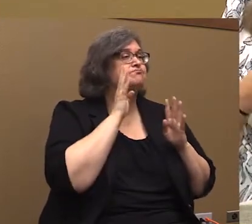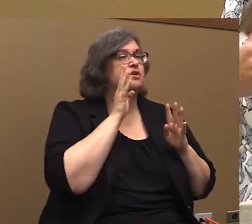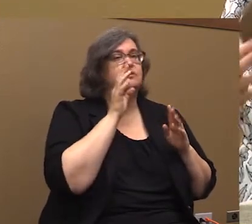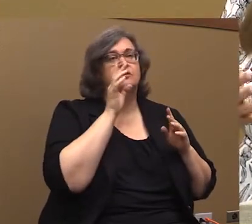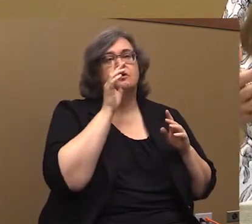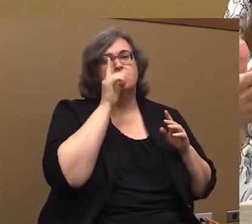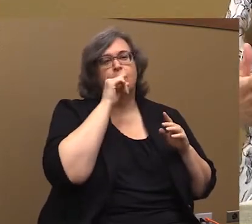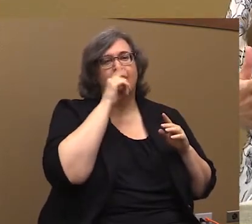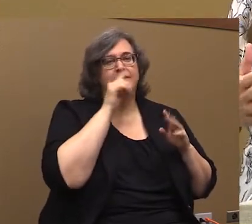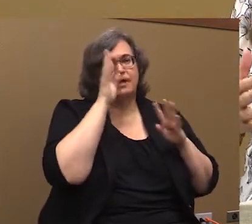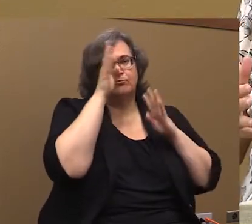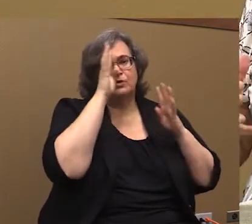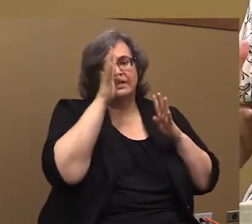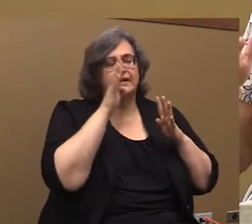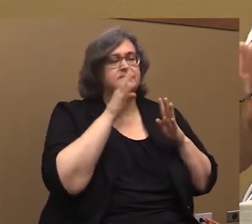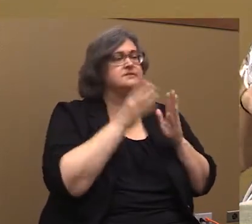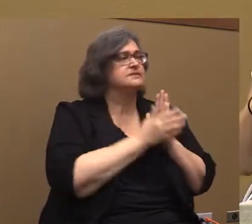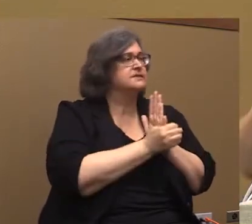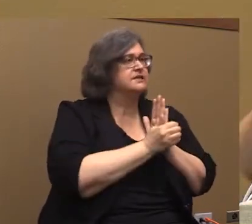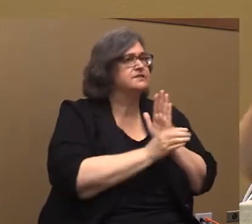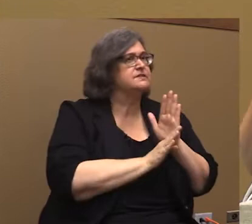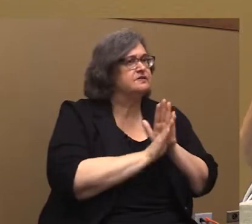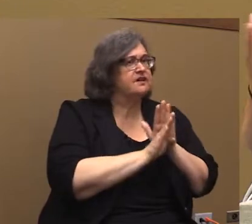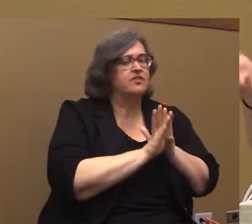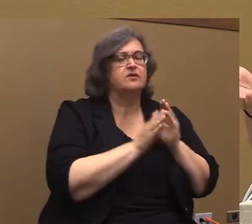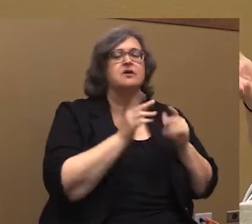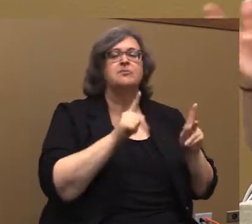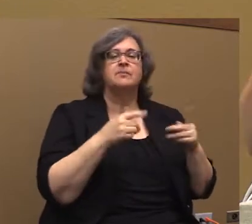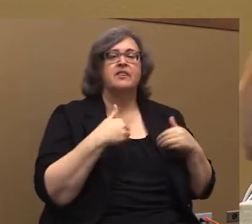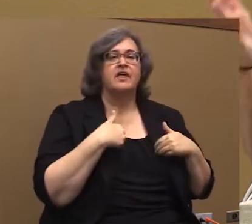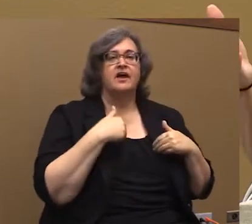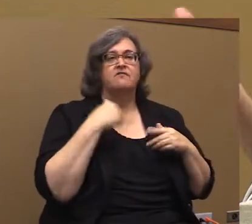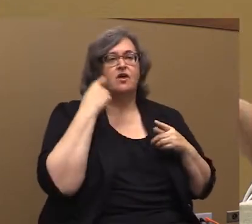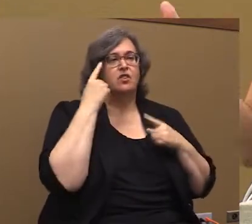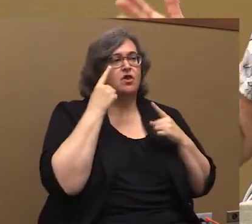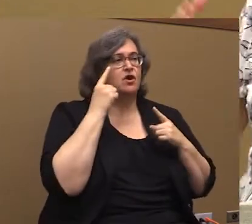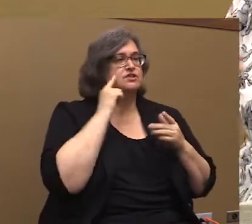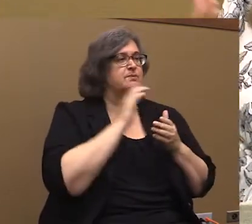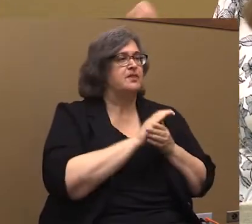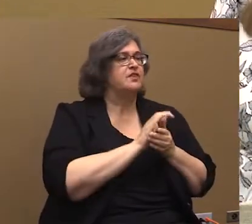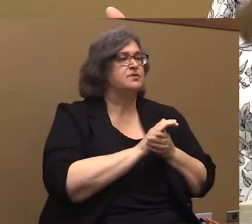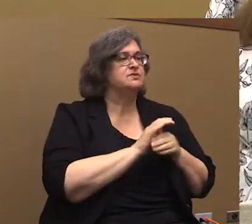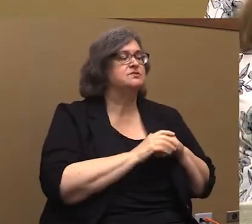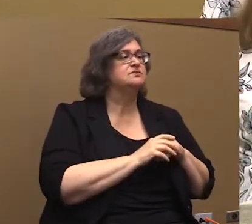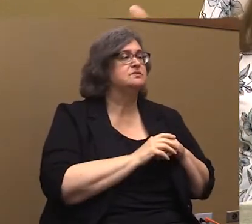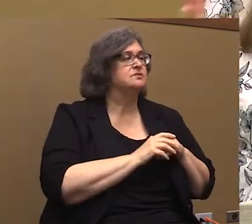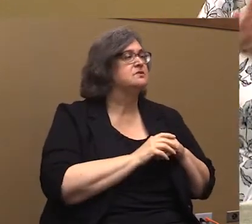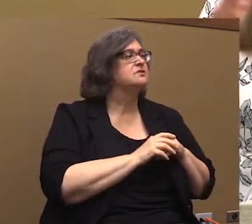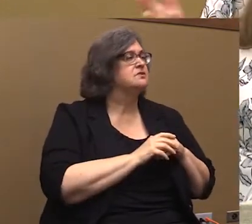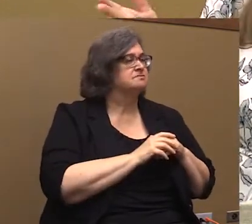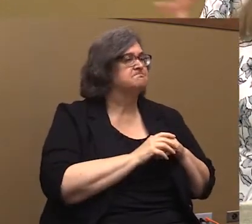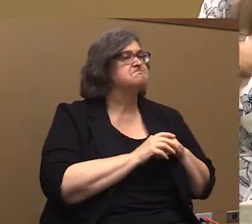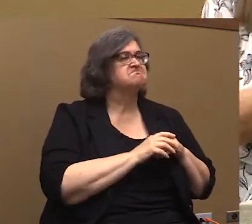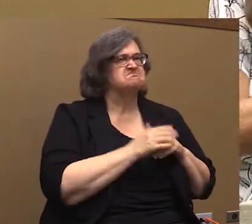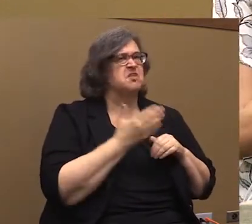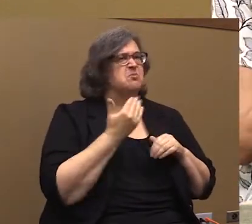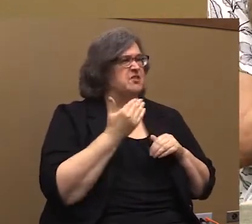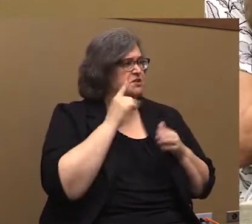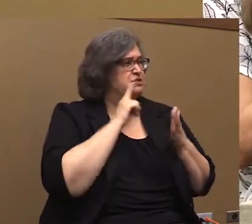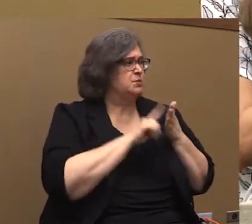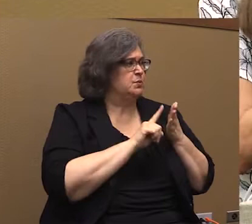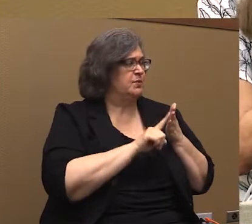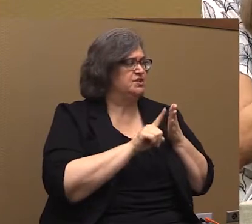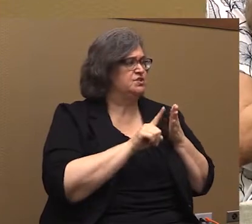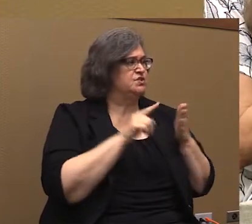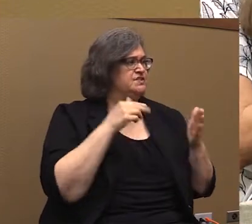their pretend skills, and 3-year-olds know that people have thoughts and beliefs, but like in